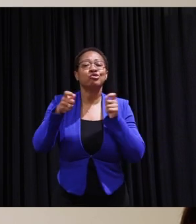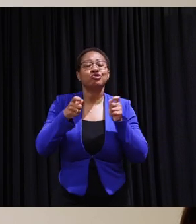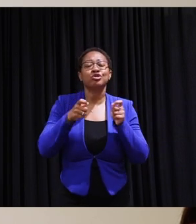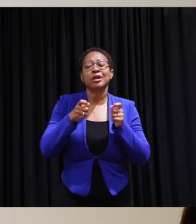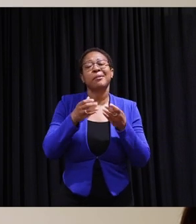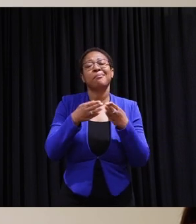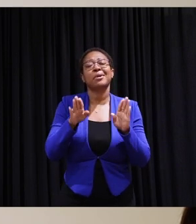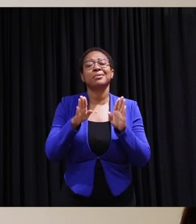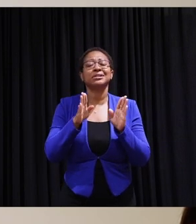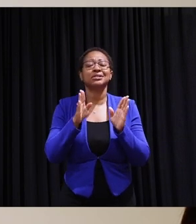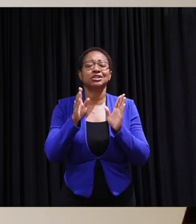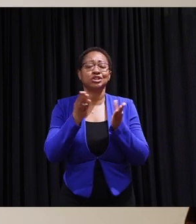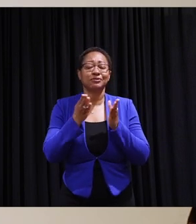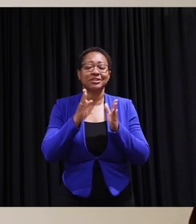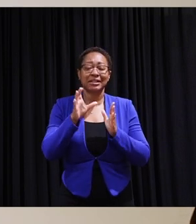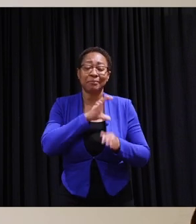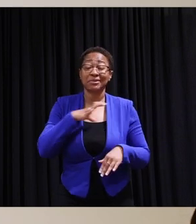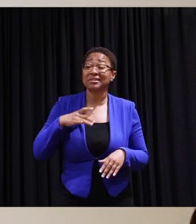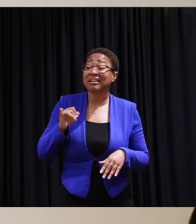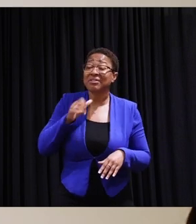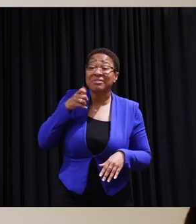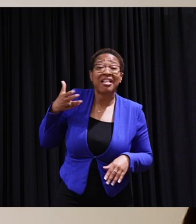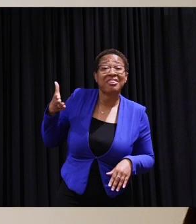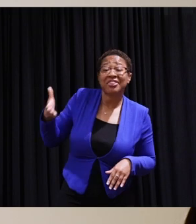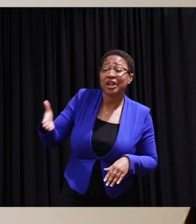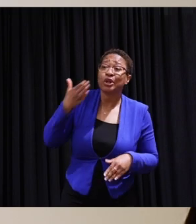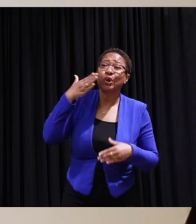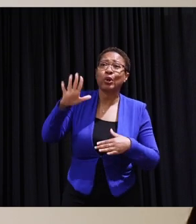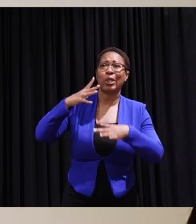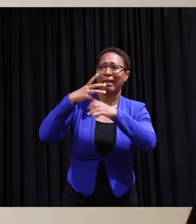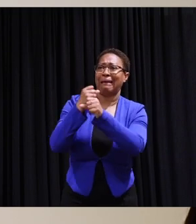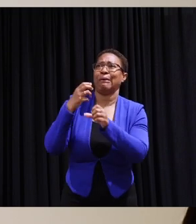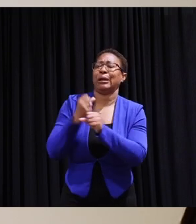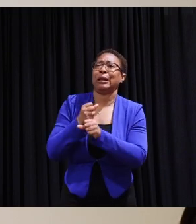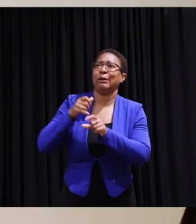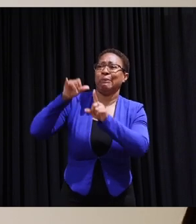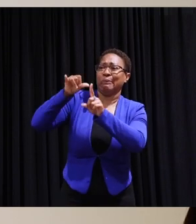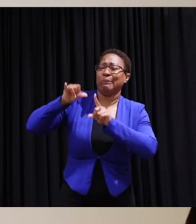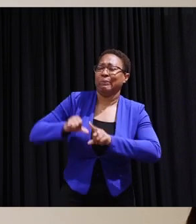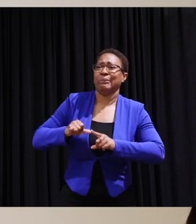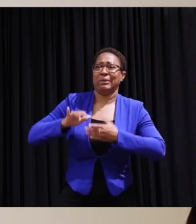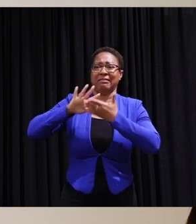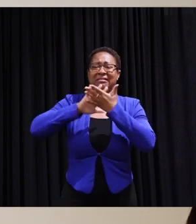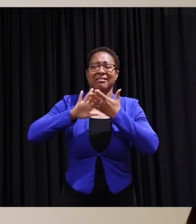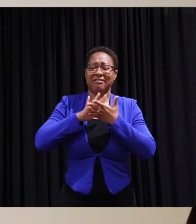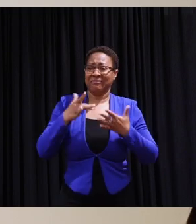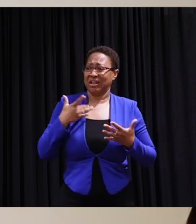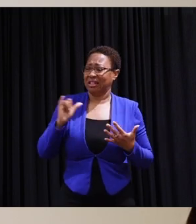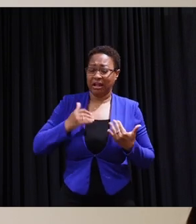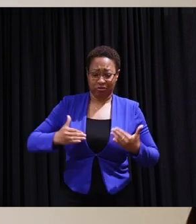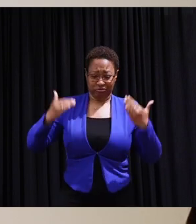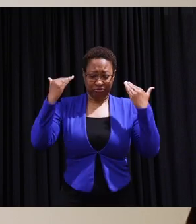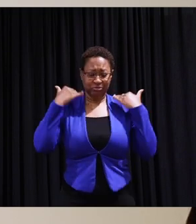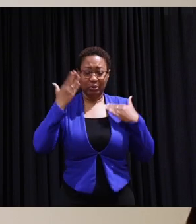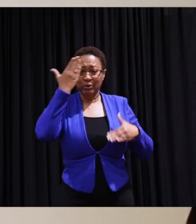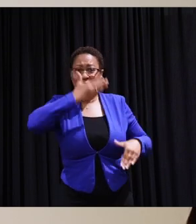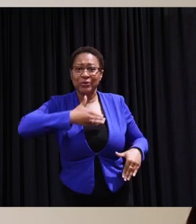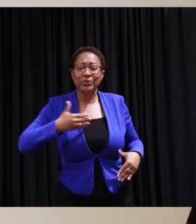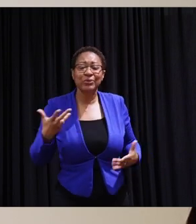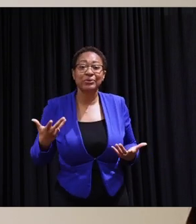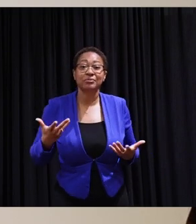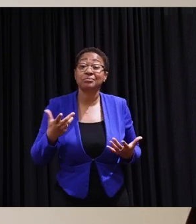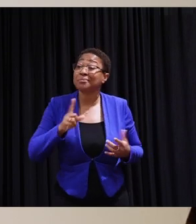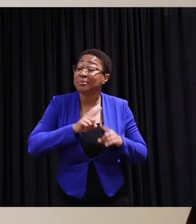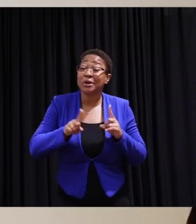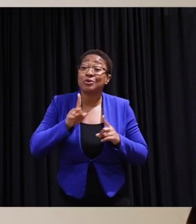Service Commission. Well, if you aren't there and you don't know the acronyms and some of the nuances, you feel like you're being overlooked. But you